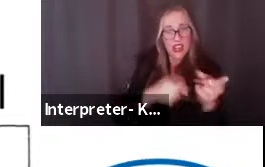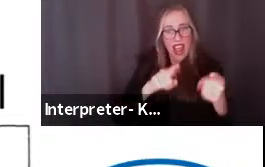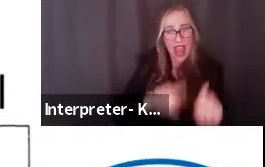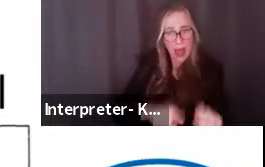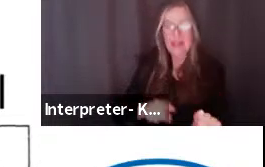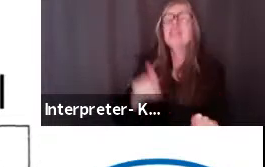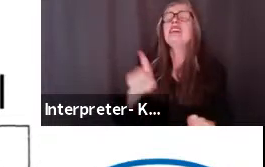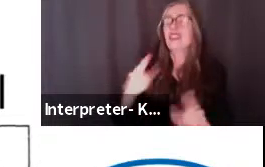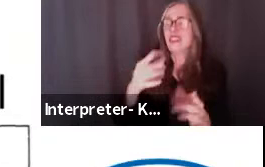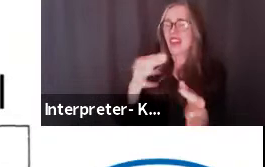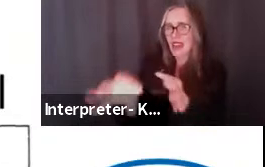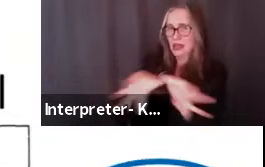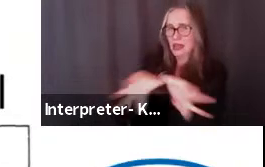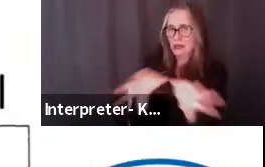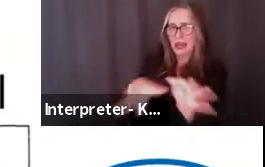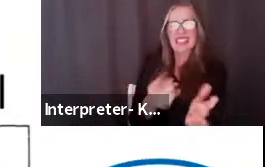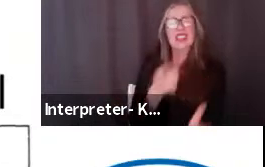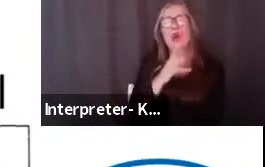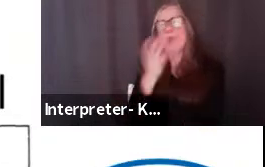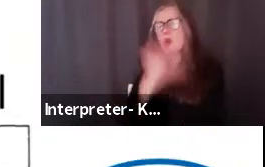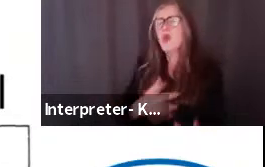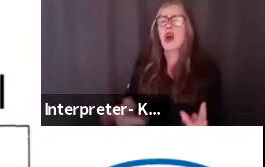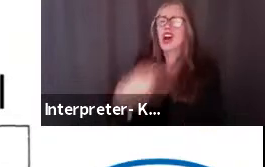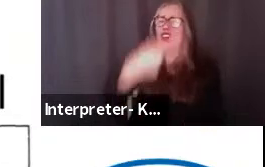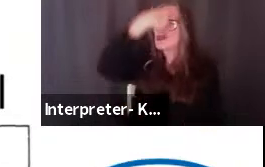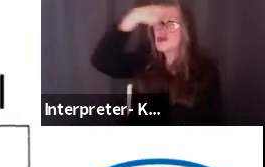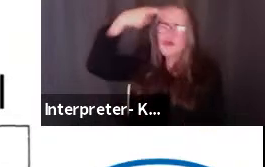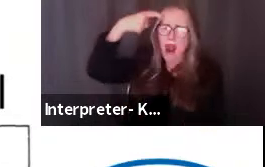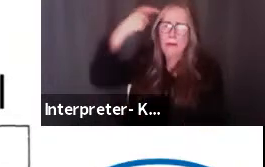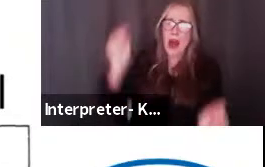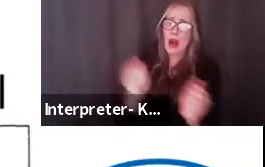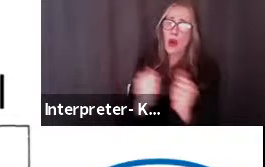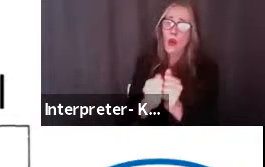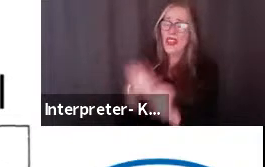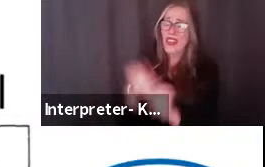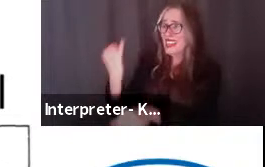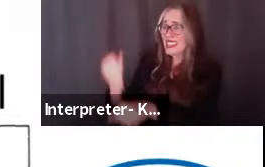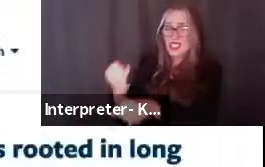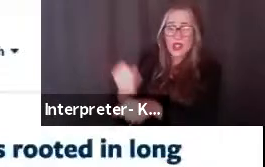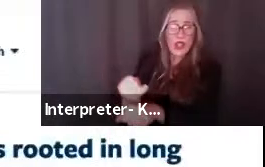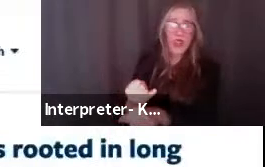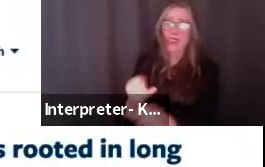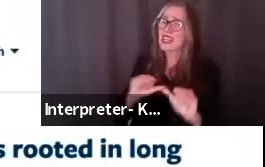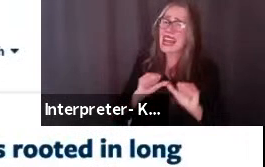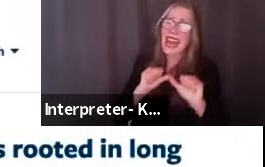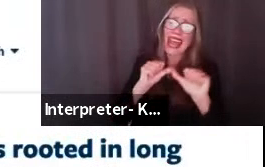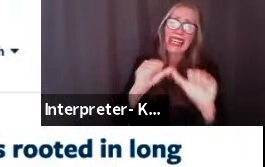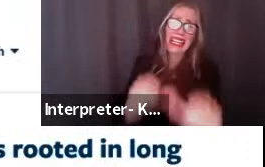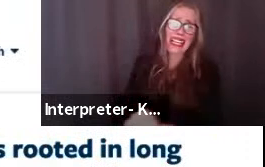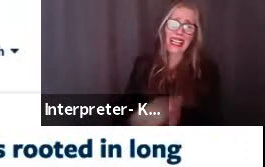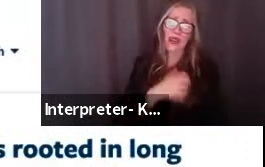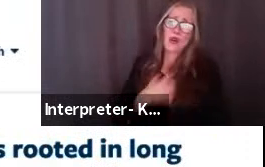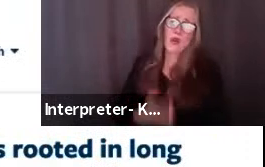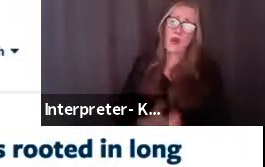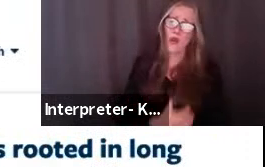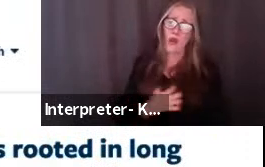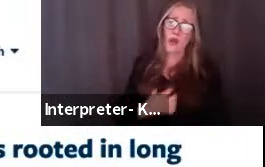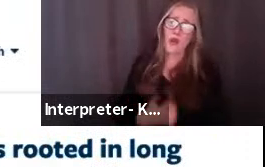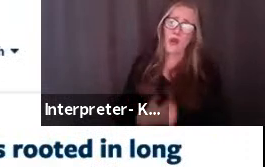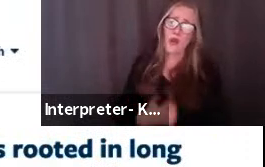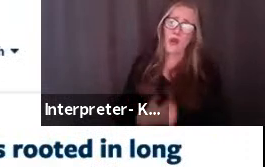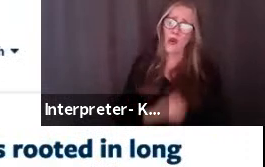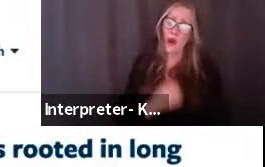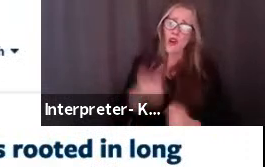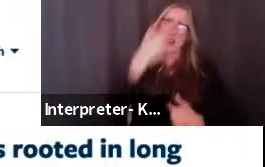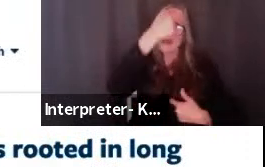relationship between trauma institutionalization and lingering anti-japanese sentiment to conclude i'd like to